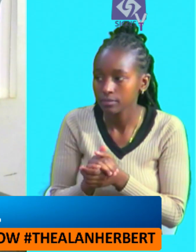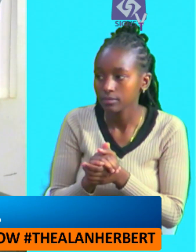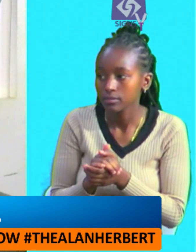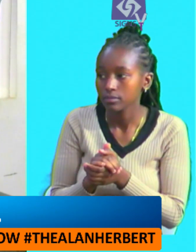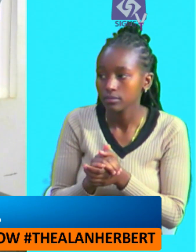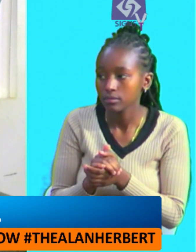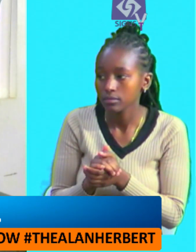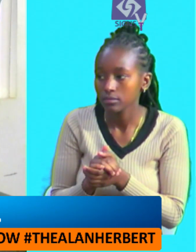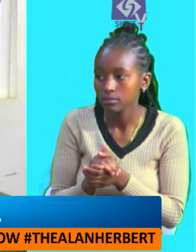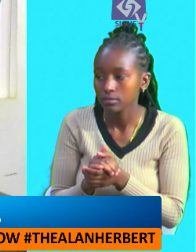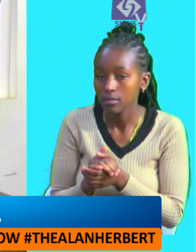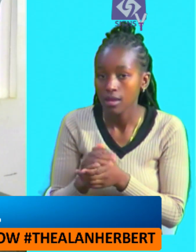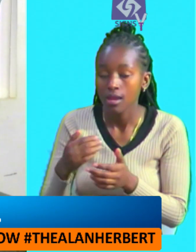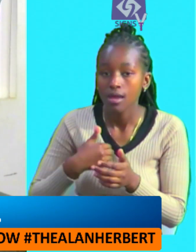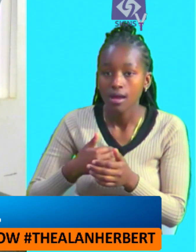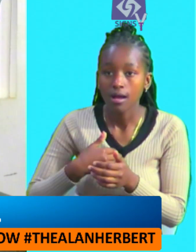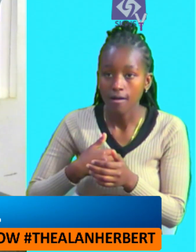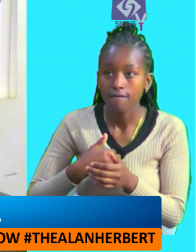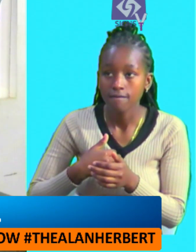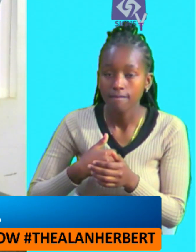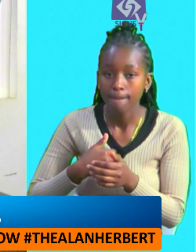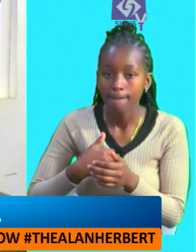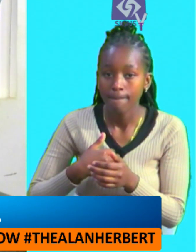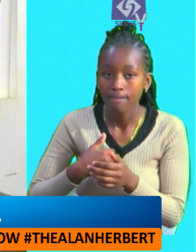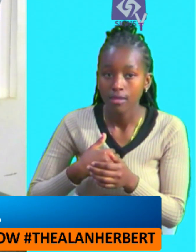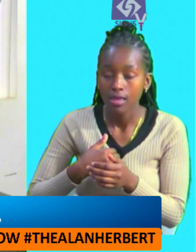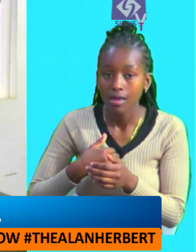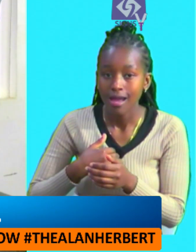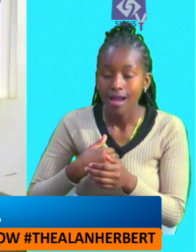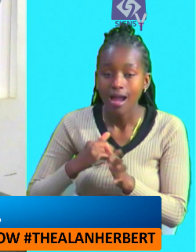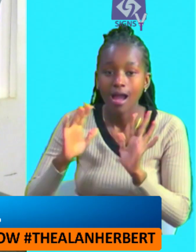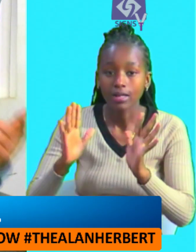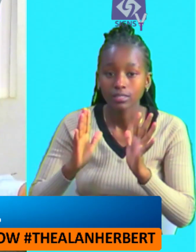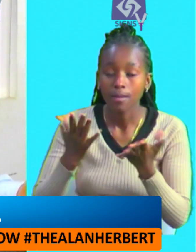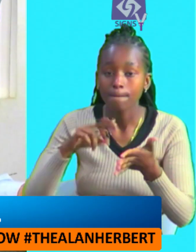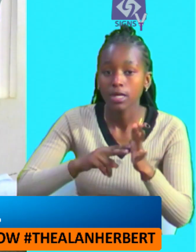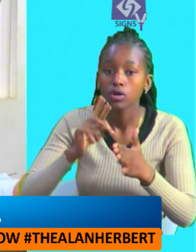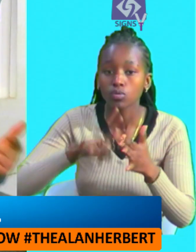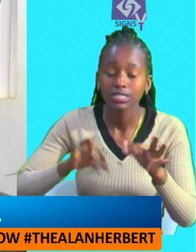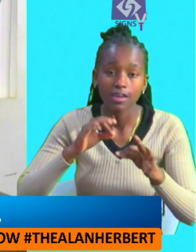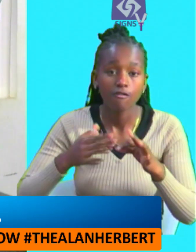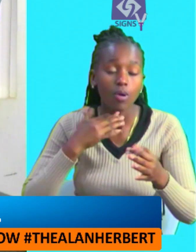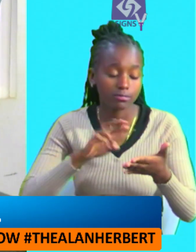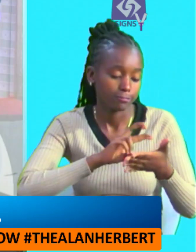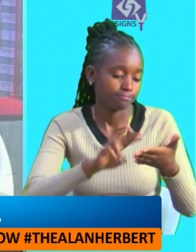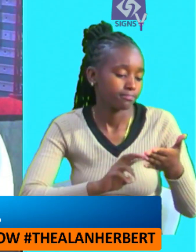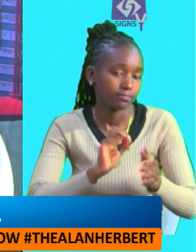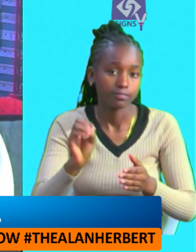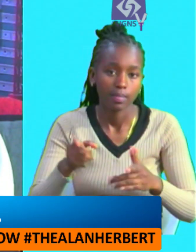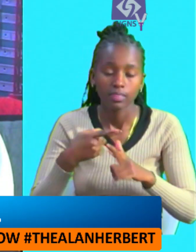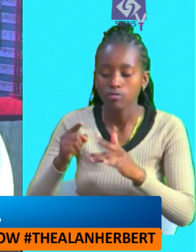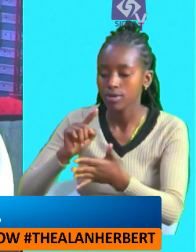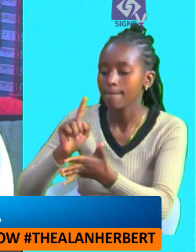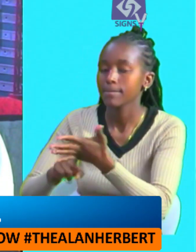corner, their hands, the podcast has been signed. So if you do not want to read text, if you do not want to listen to the